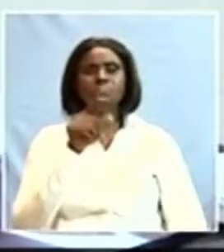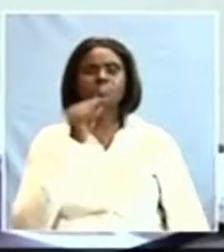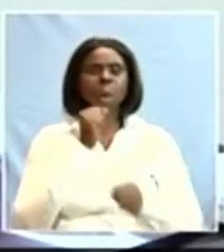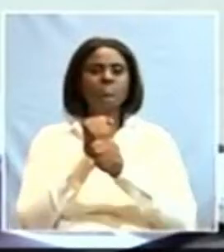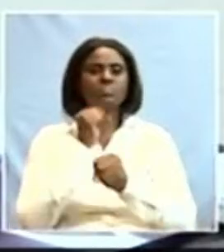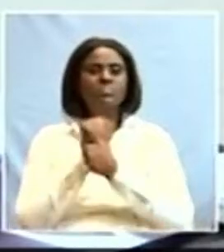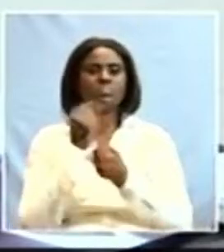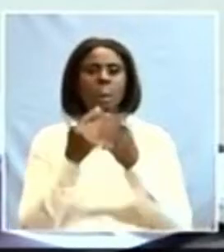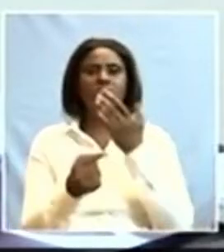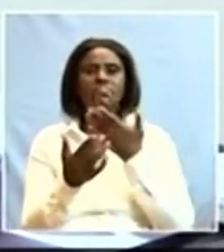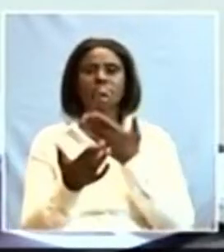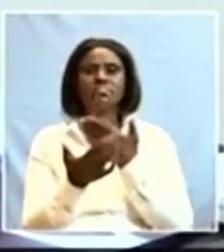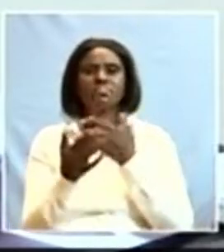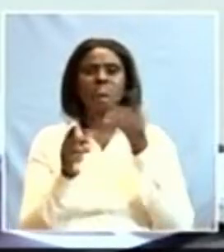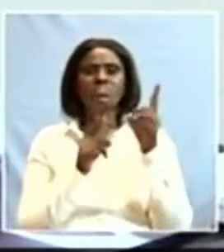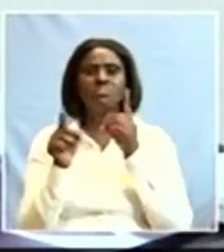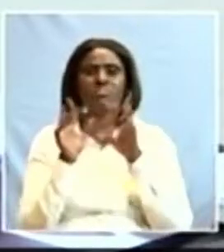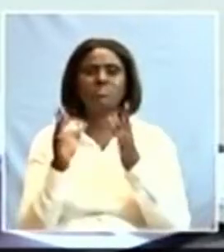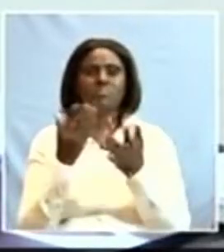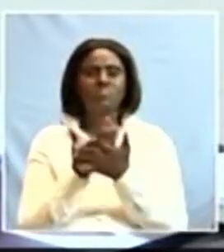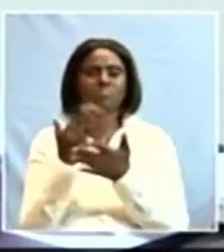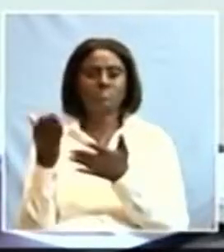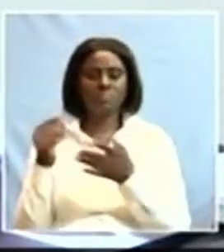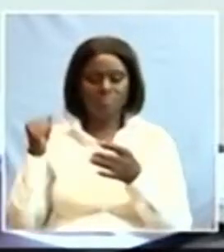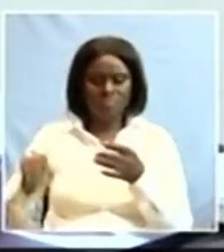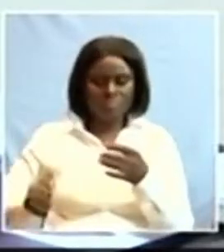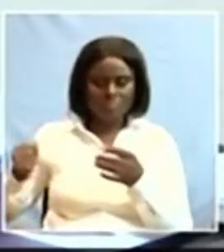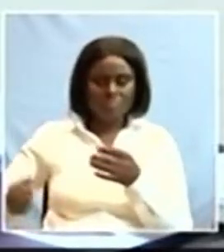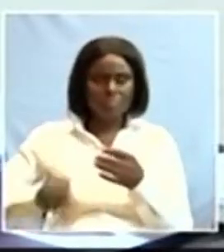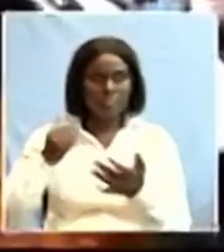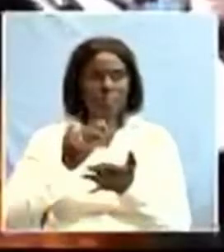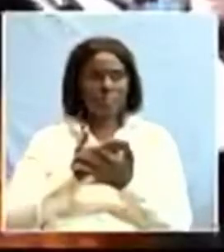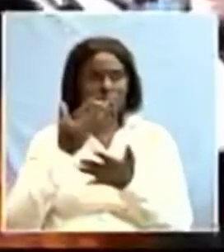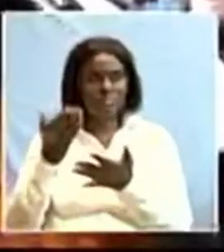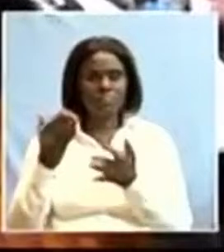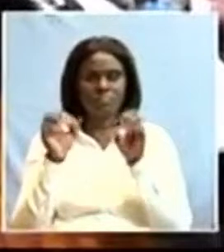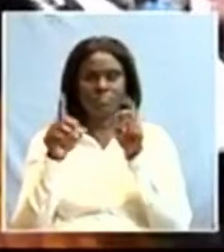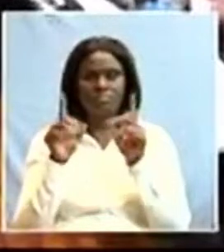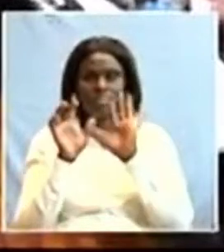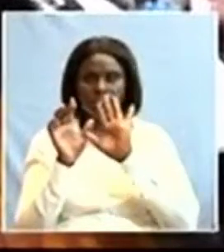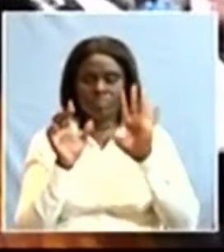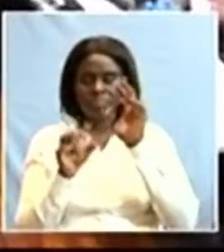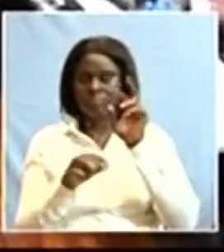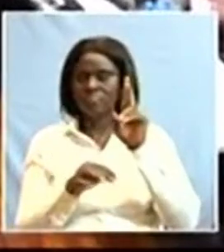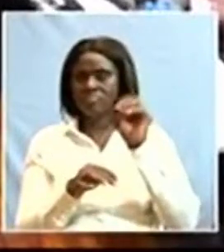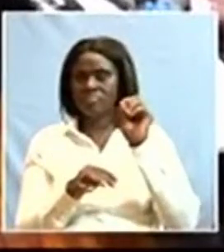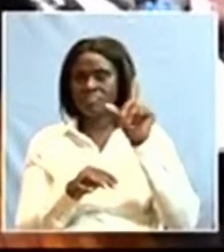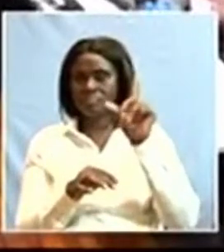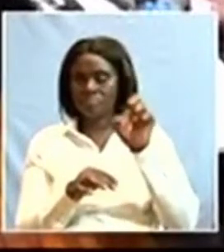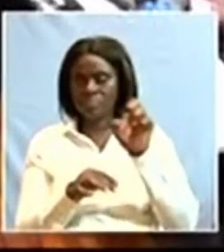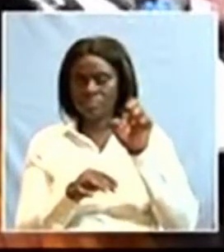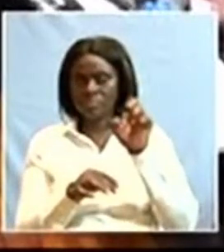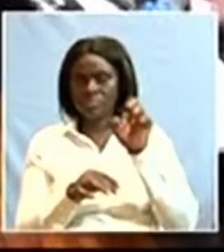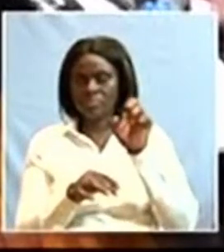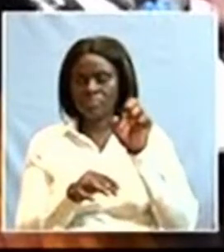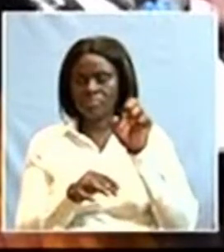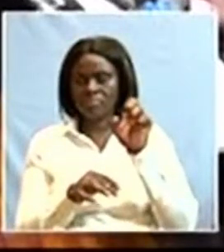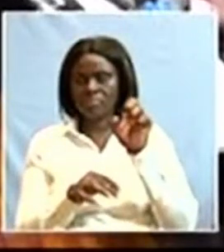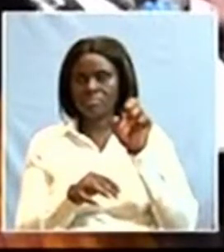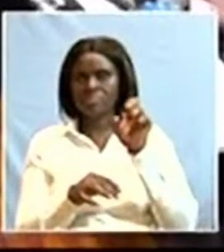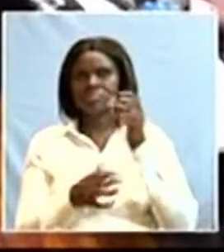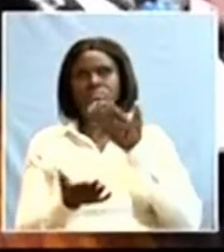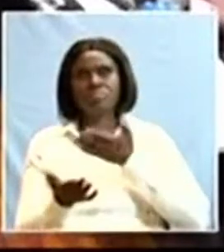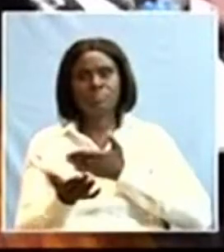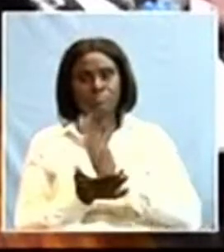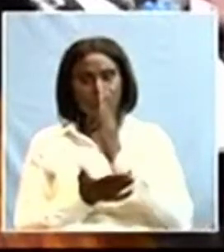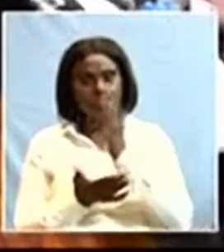Director Procurement? The Chief Procurement. Chief Procurement? Yes, sir. Okay. Is it your role to